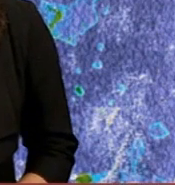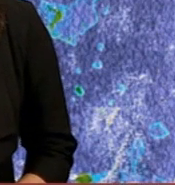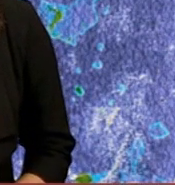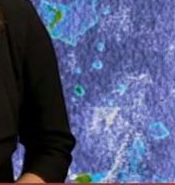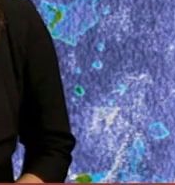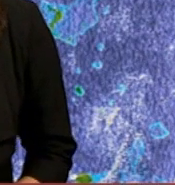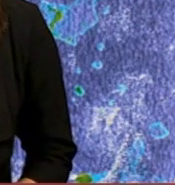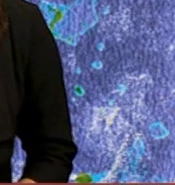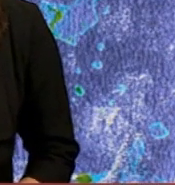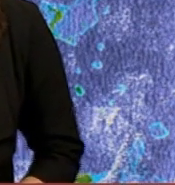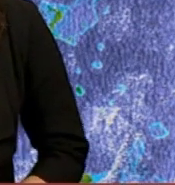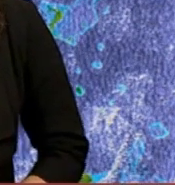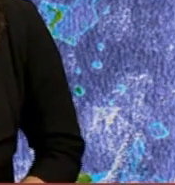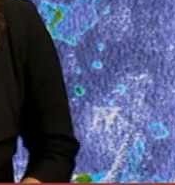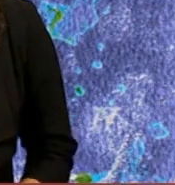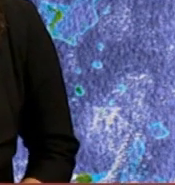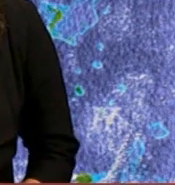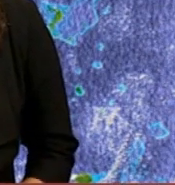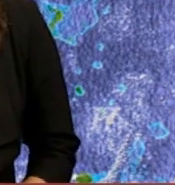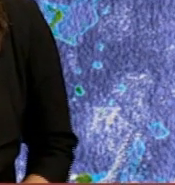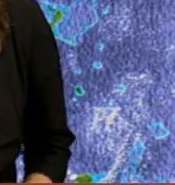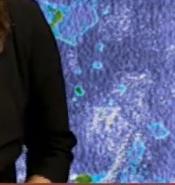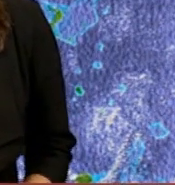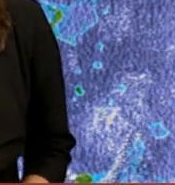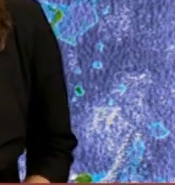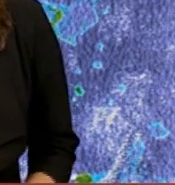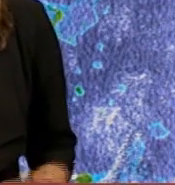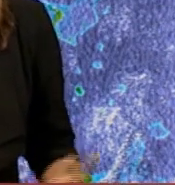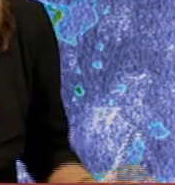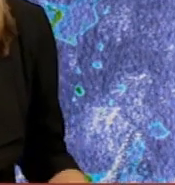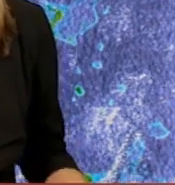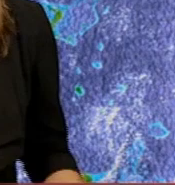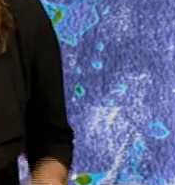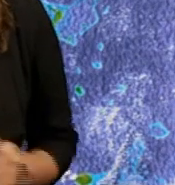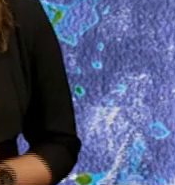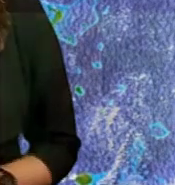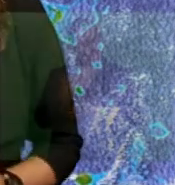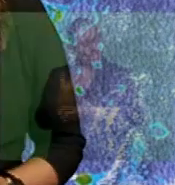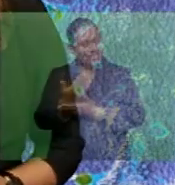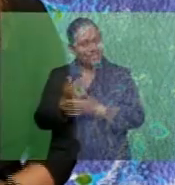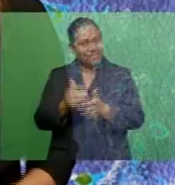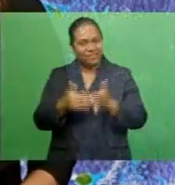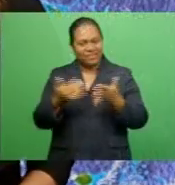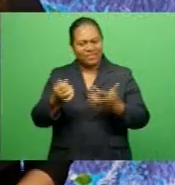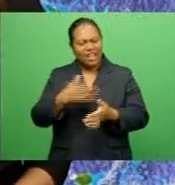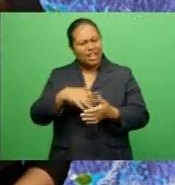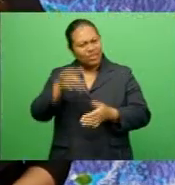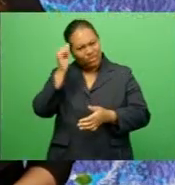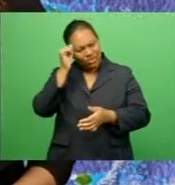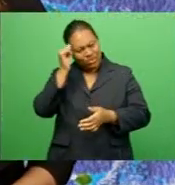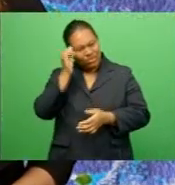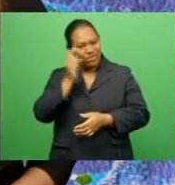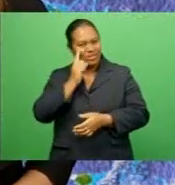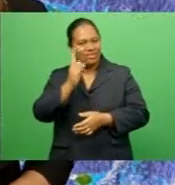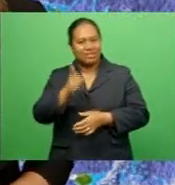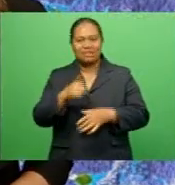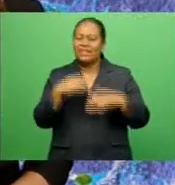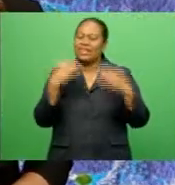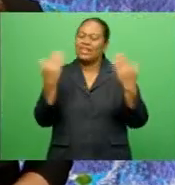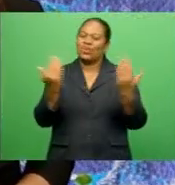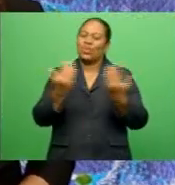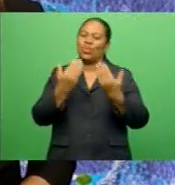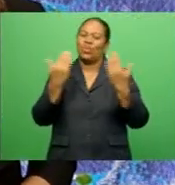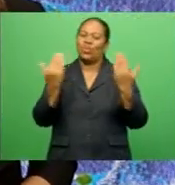Hello to you and welcome to the Weather World. It's another day to be jolly. I know the weather is getting a bit cool, so let's